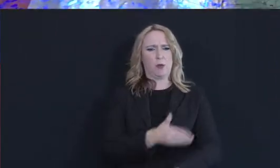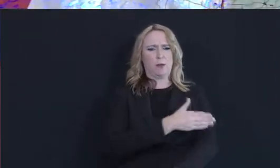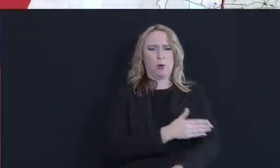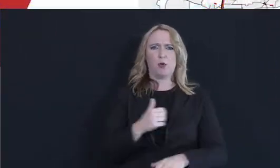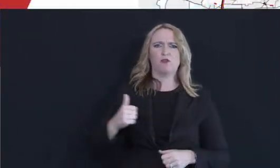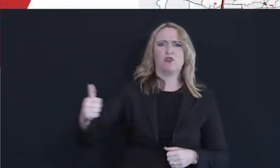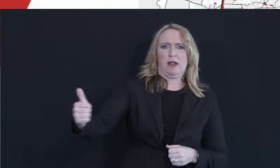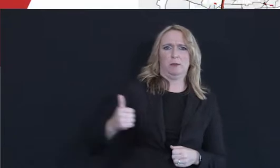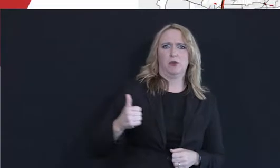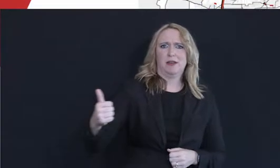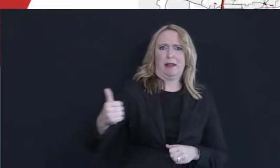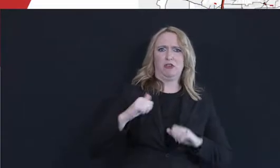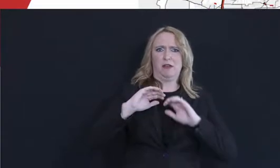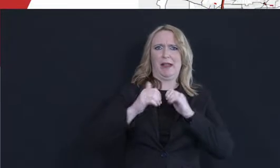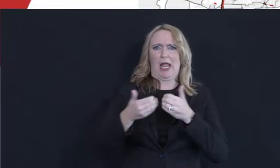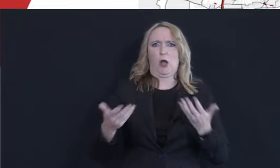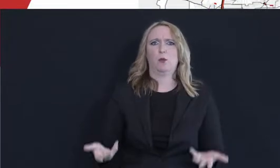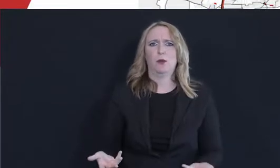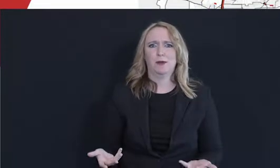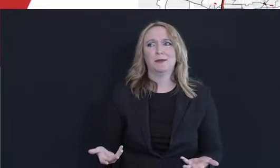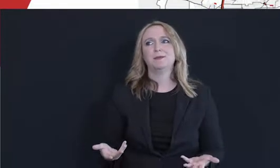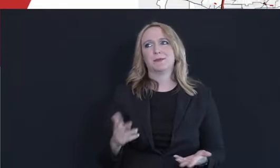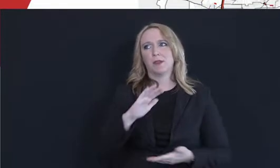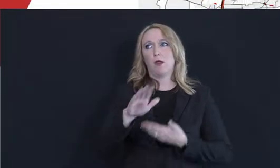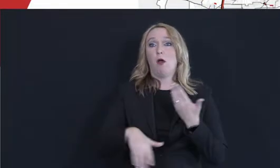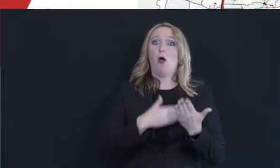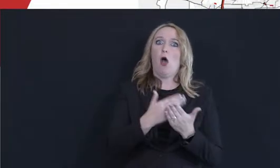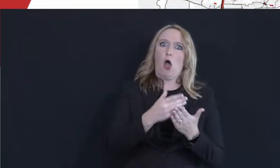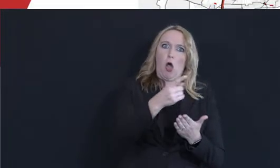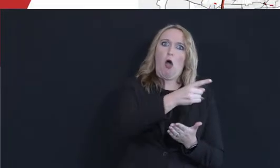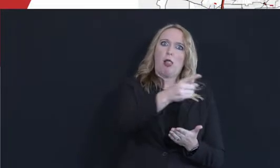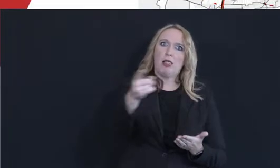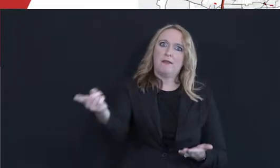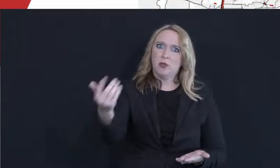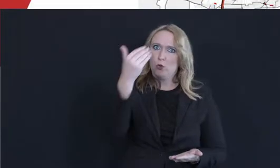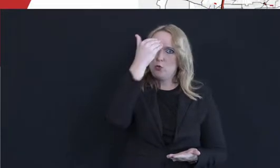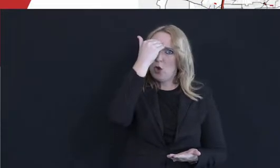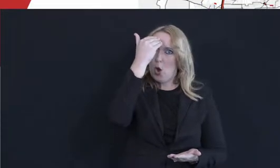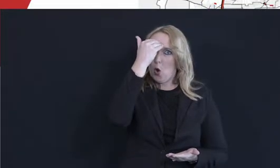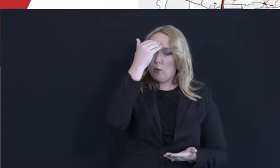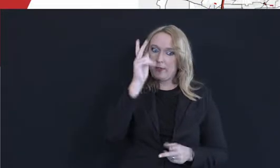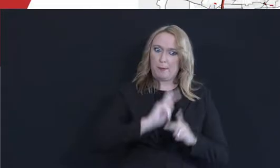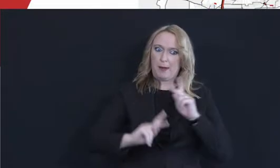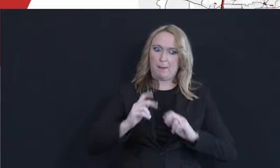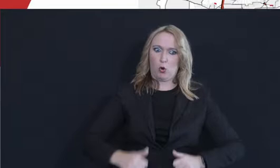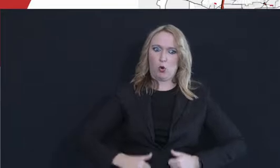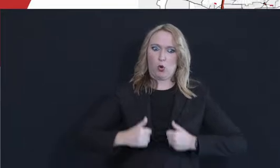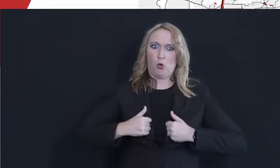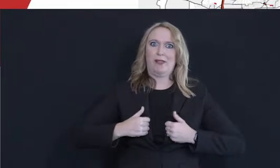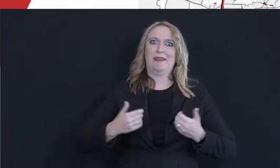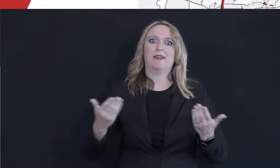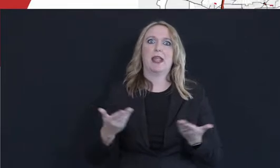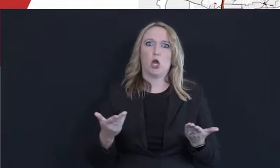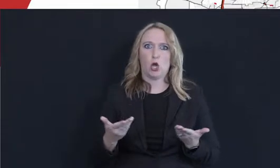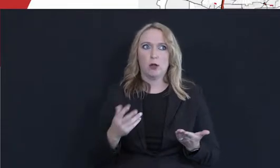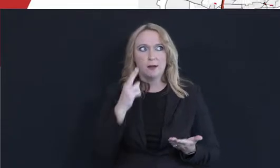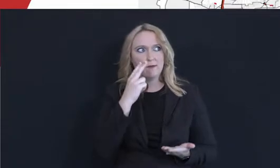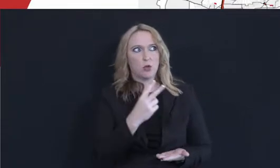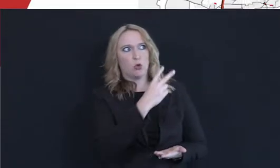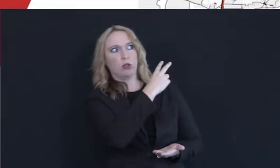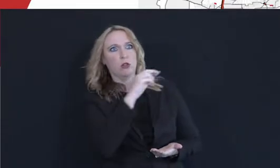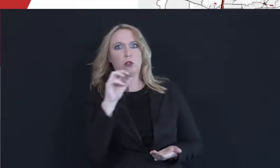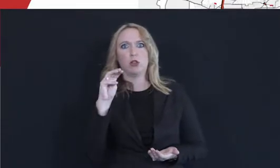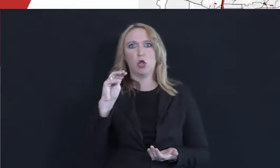I think by now basically all of you that drive around this city know that everything is under construction the red reflects Construction